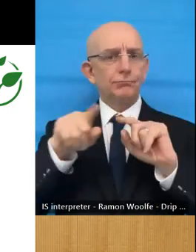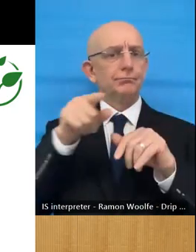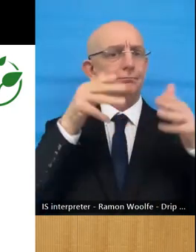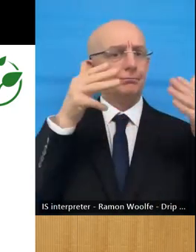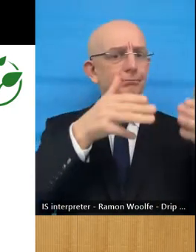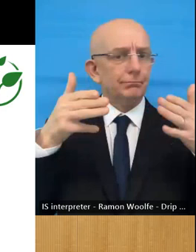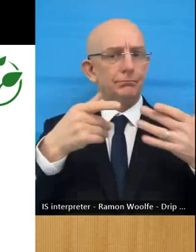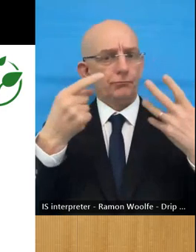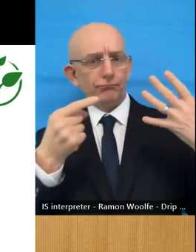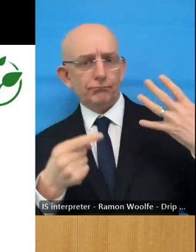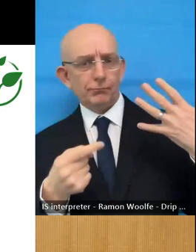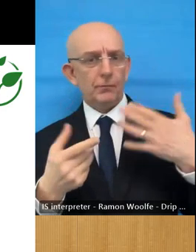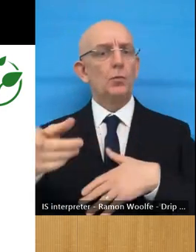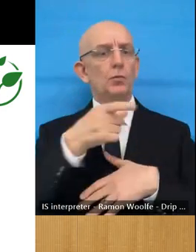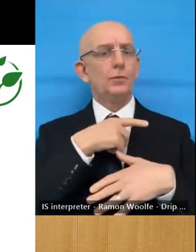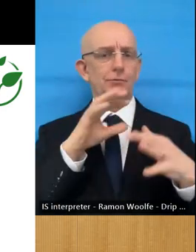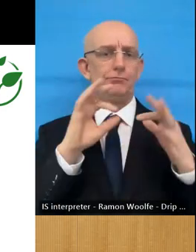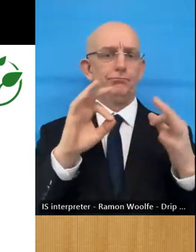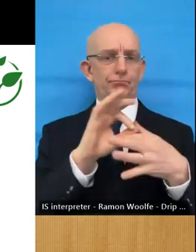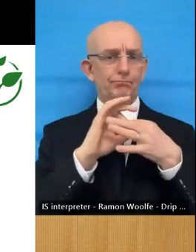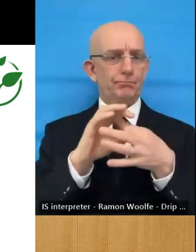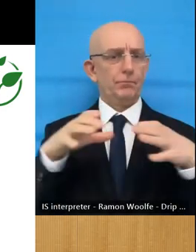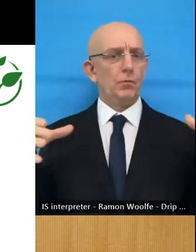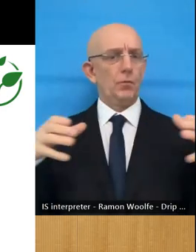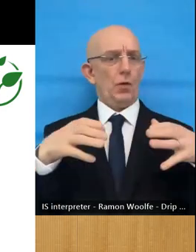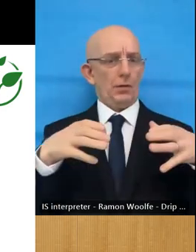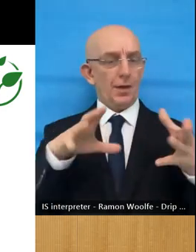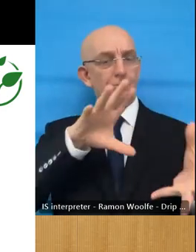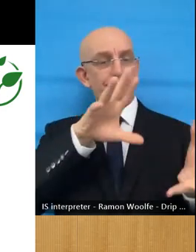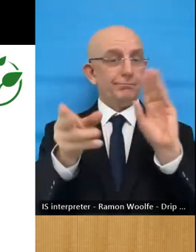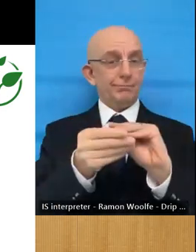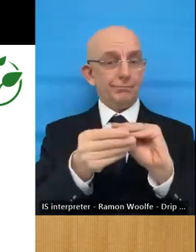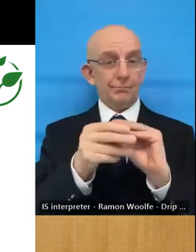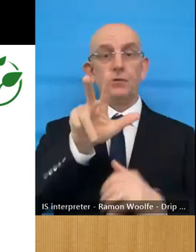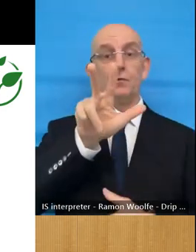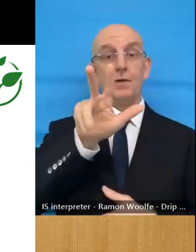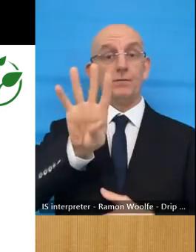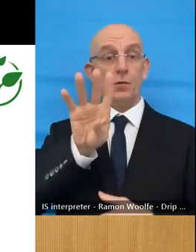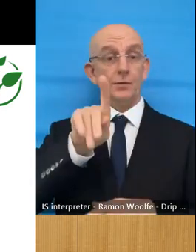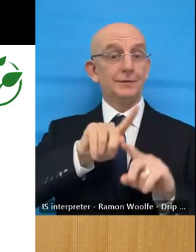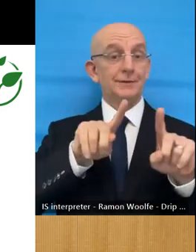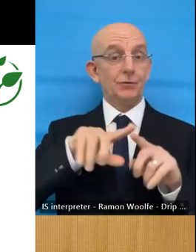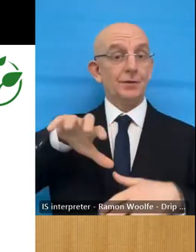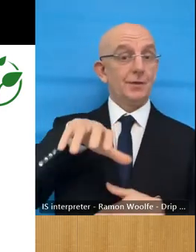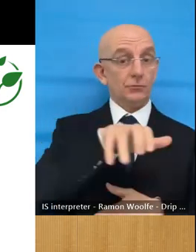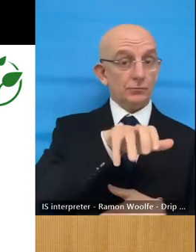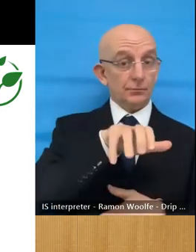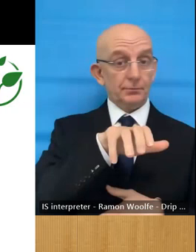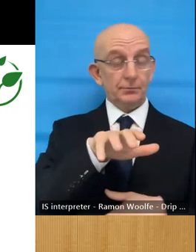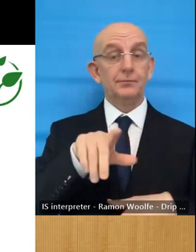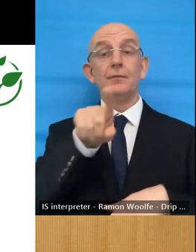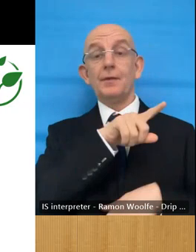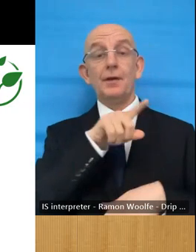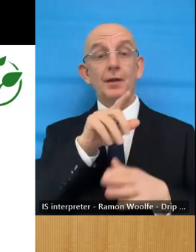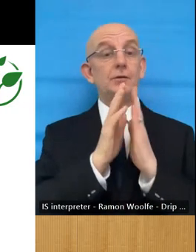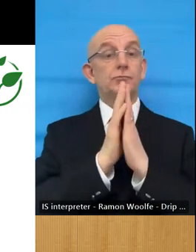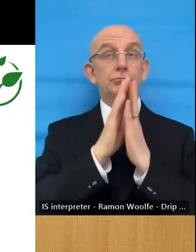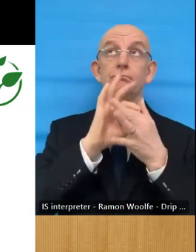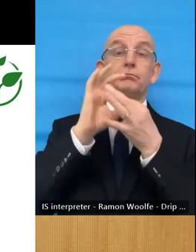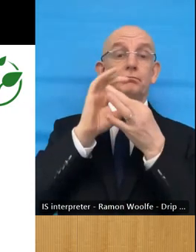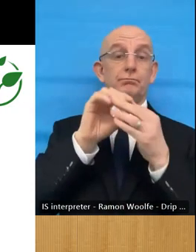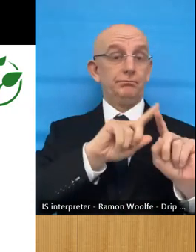All students are taught according to the Austrian national curriculum, but students with additional needs are provided